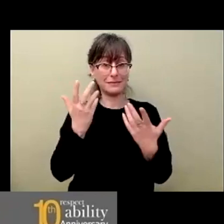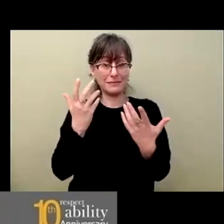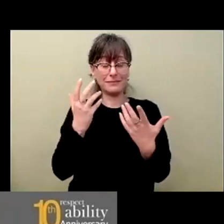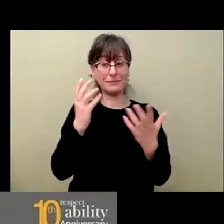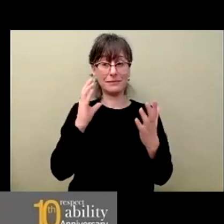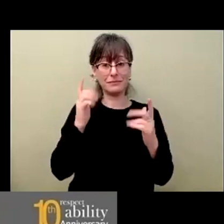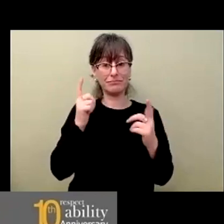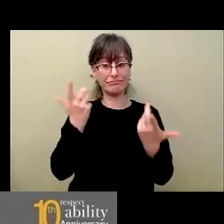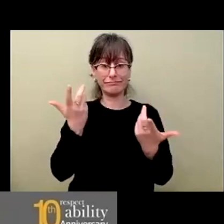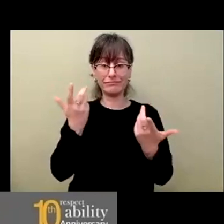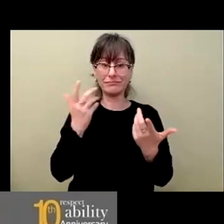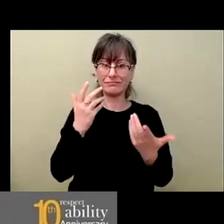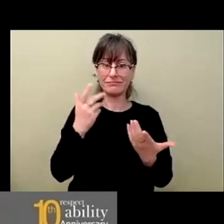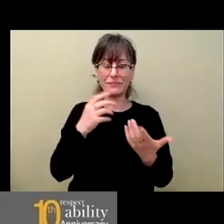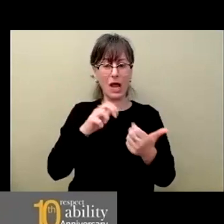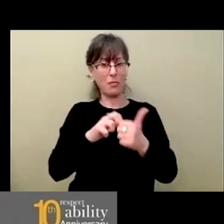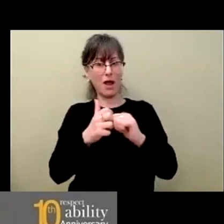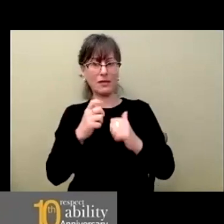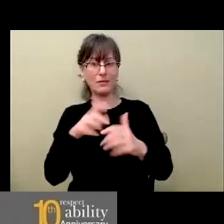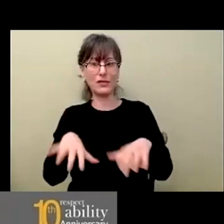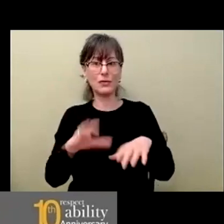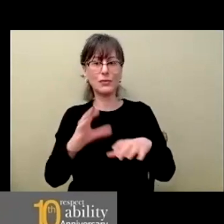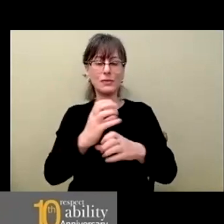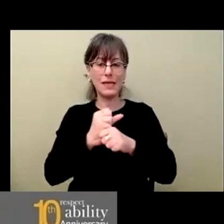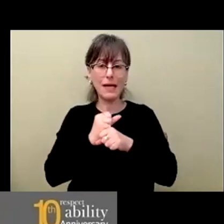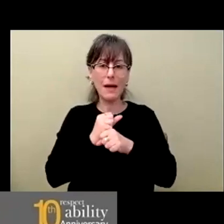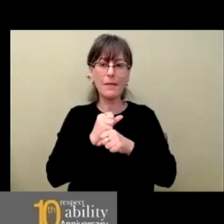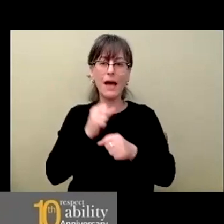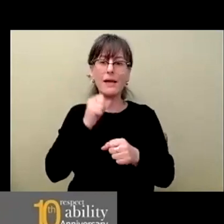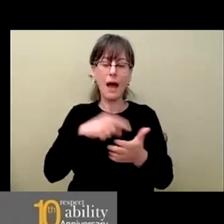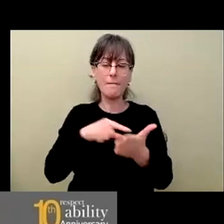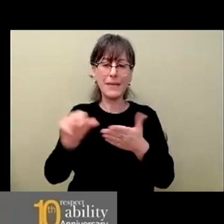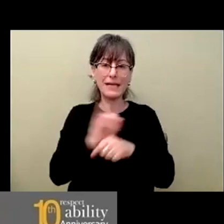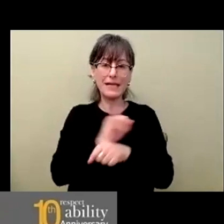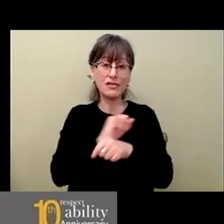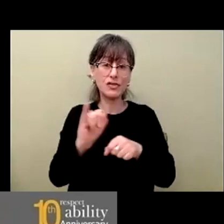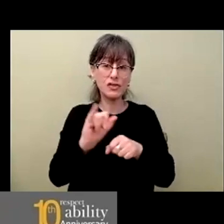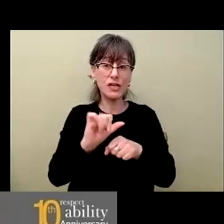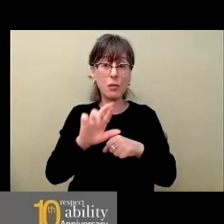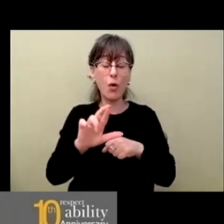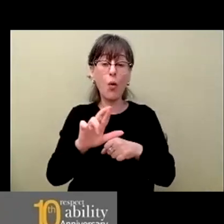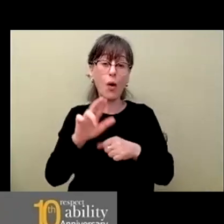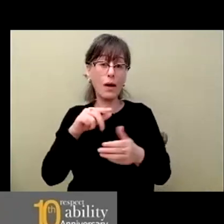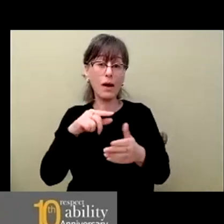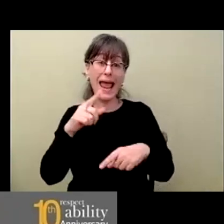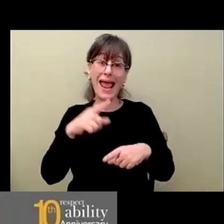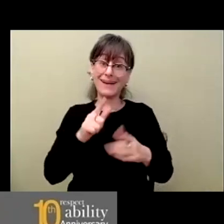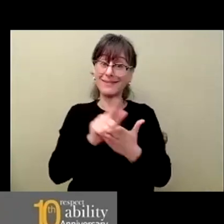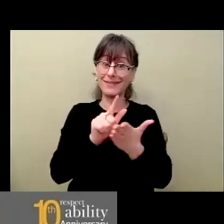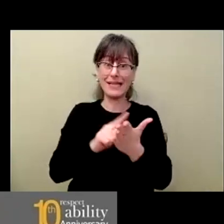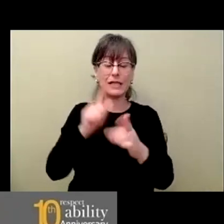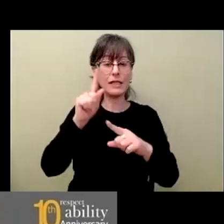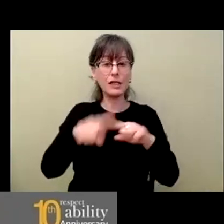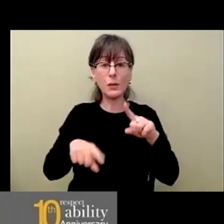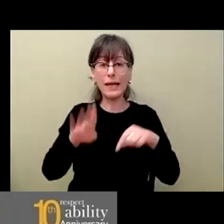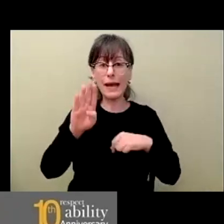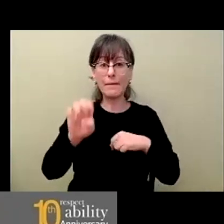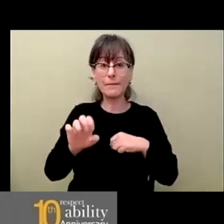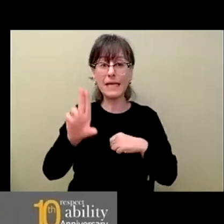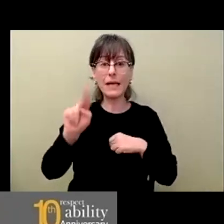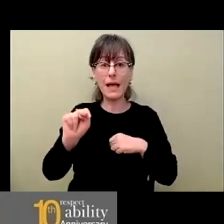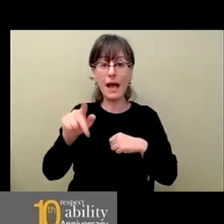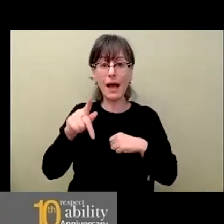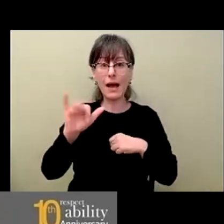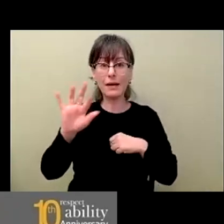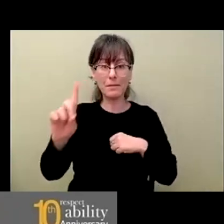there are opportunities to take paid internships. In fact, legally, you cannot be an unpaid intern anywhere else